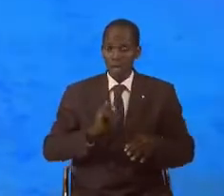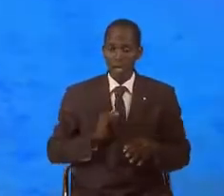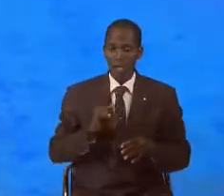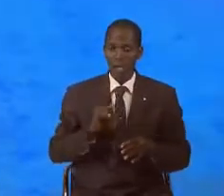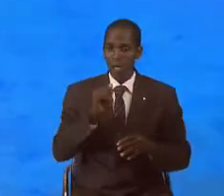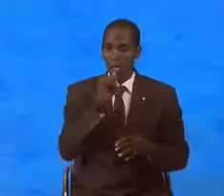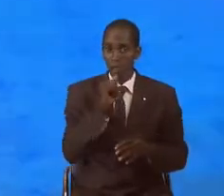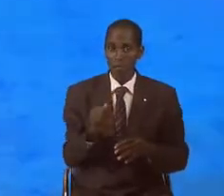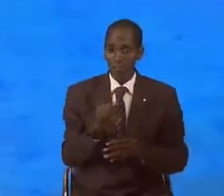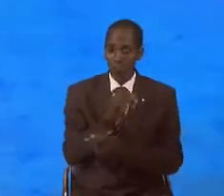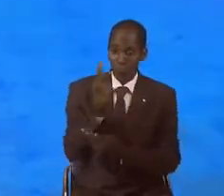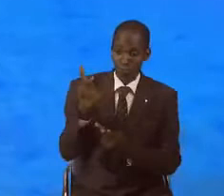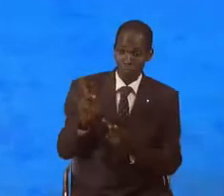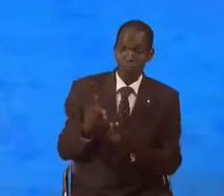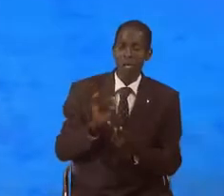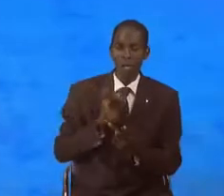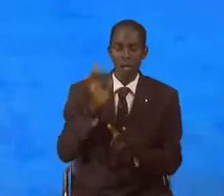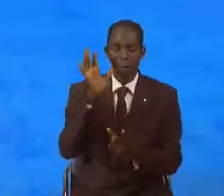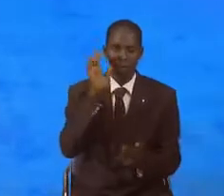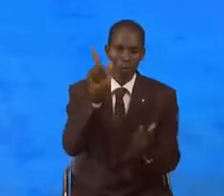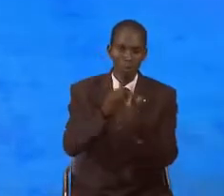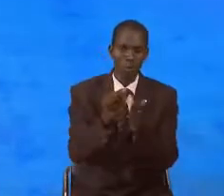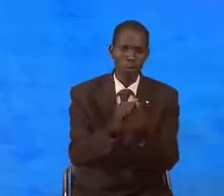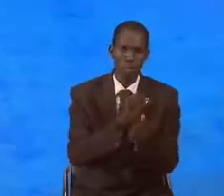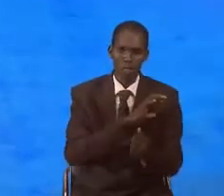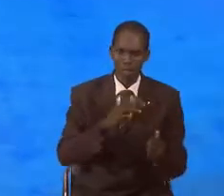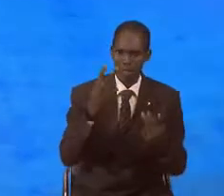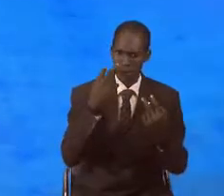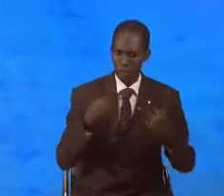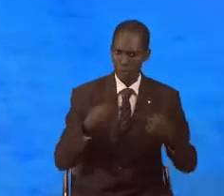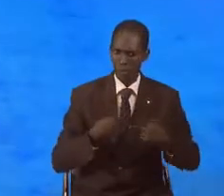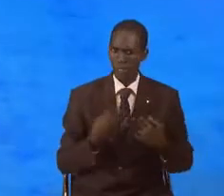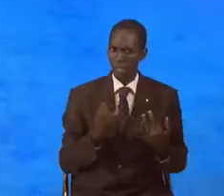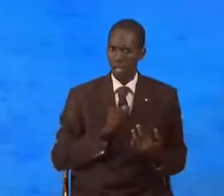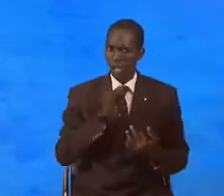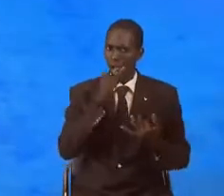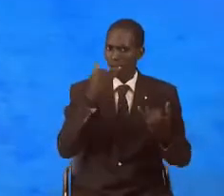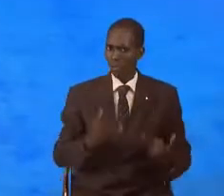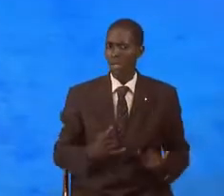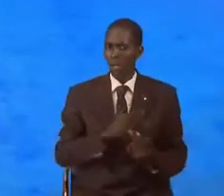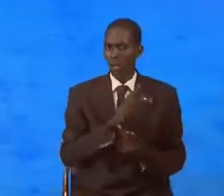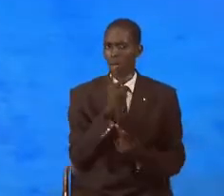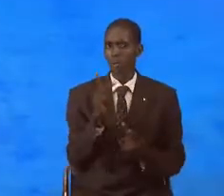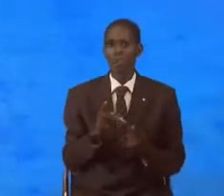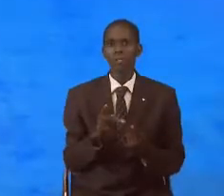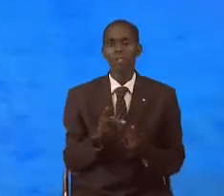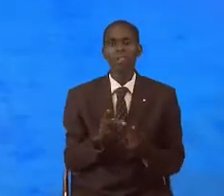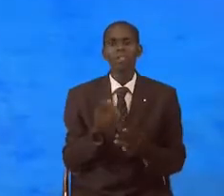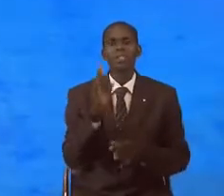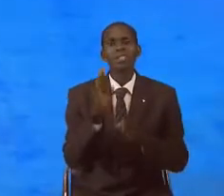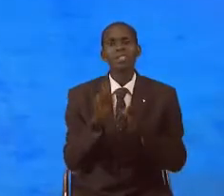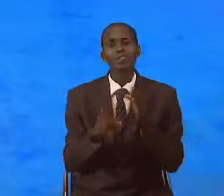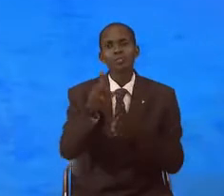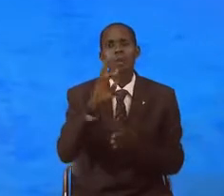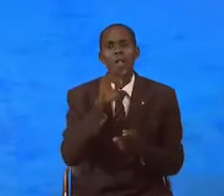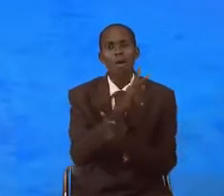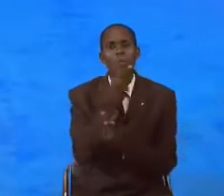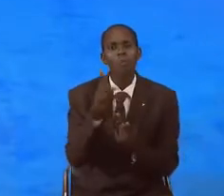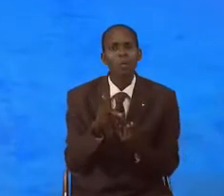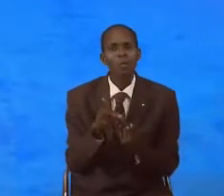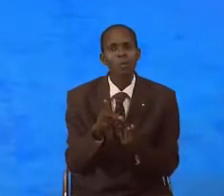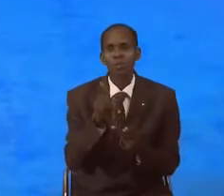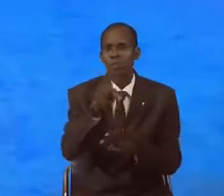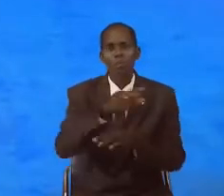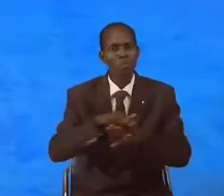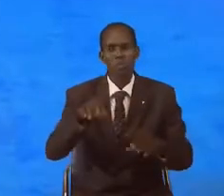will come and then present my perfection before God and say, Lord, I'm perfect now. Can you save me?